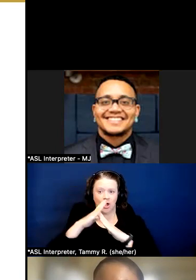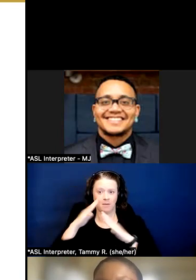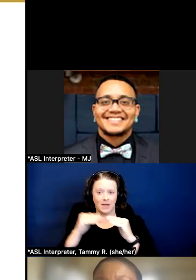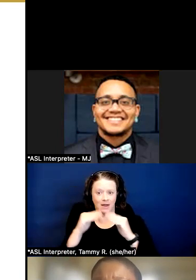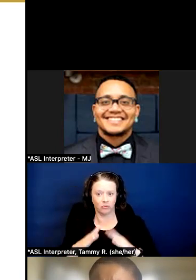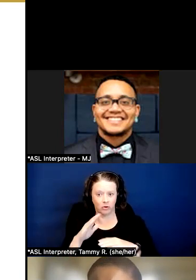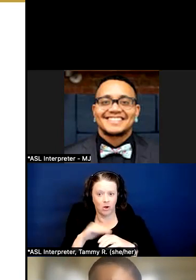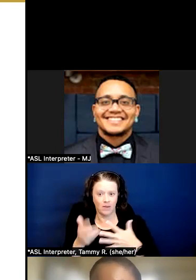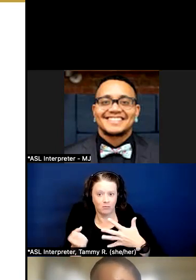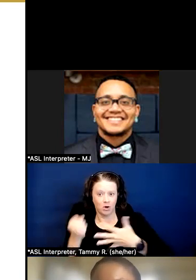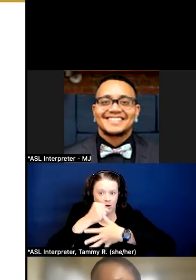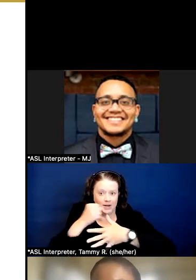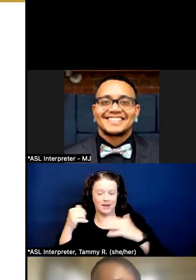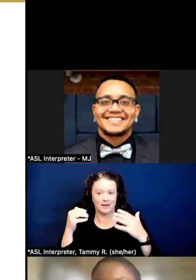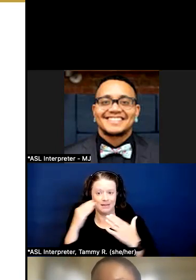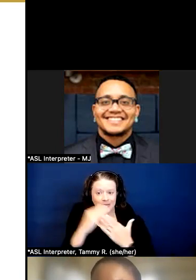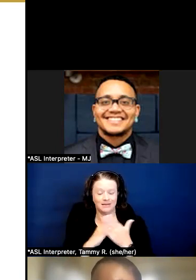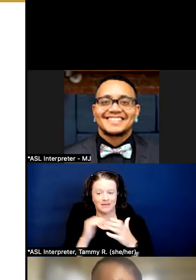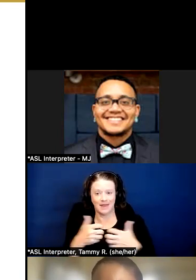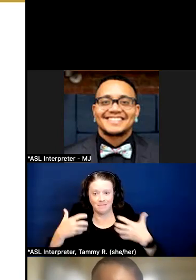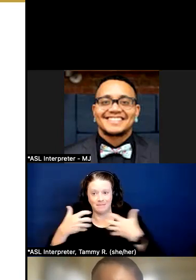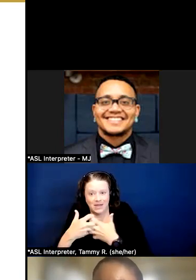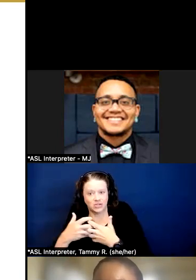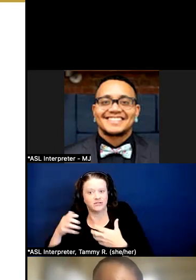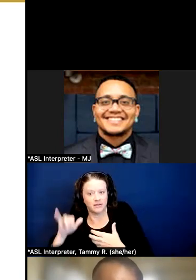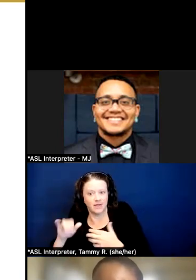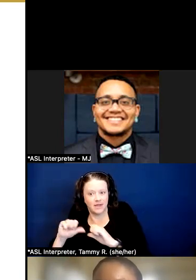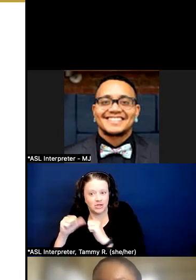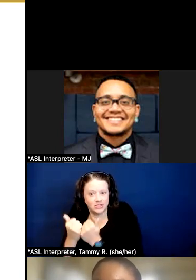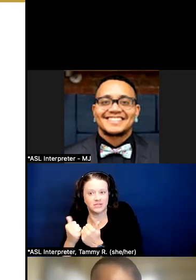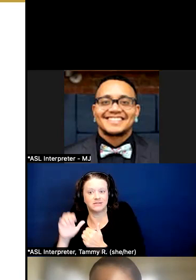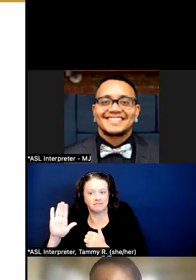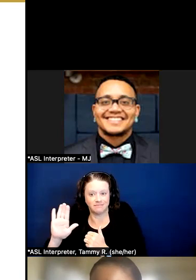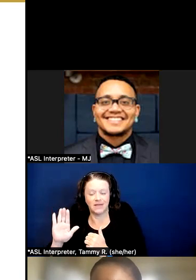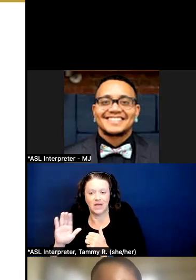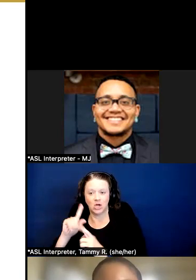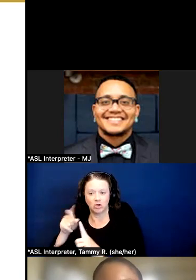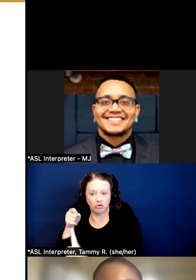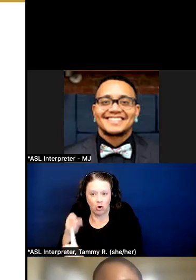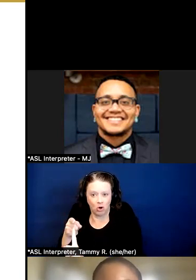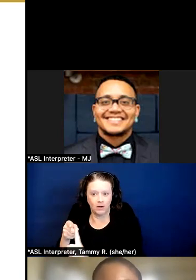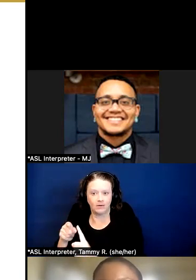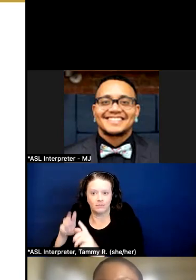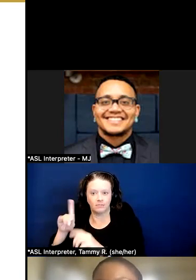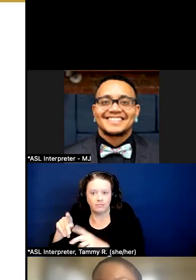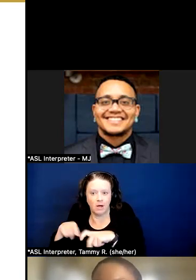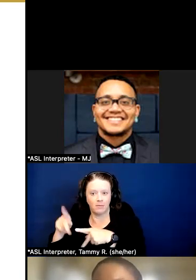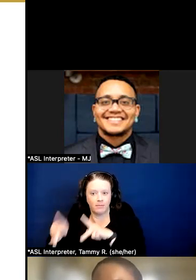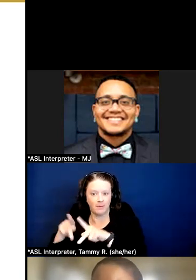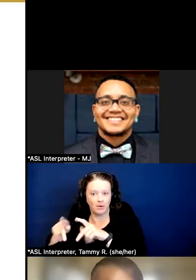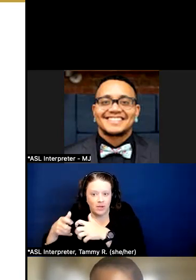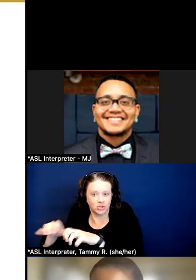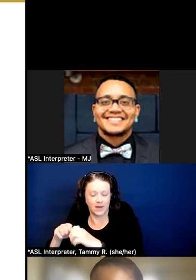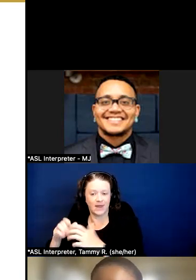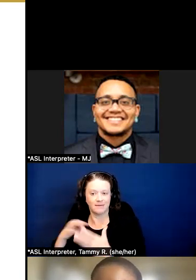list that also matches the agency's target population and eligibility for placement. So implementing